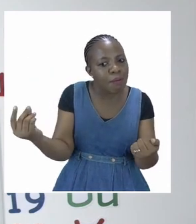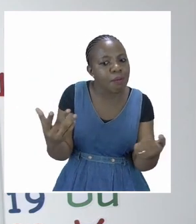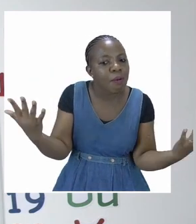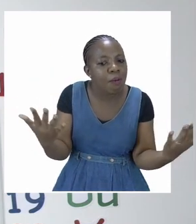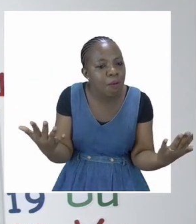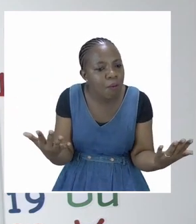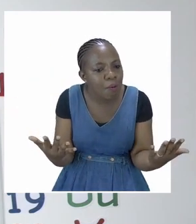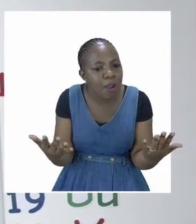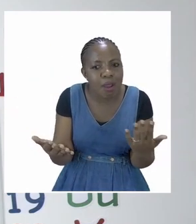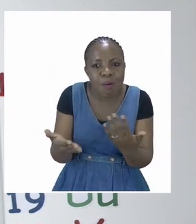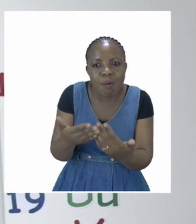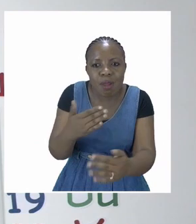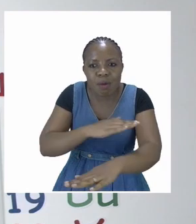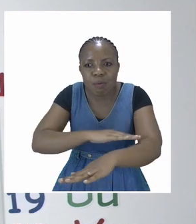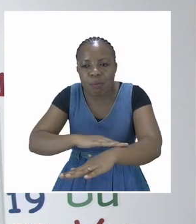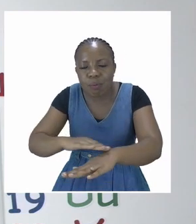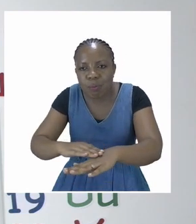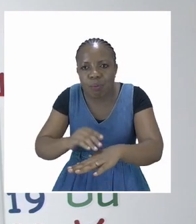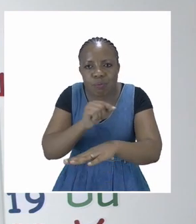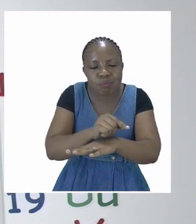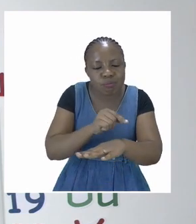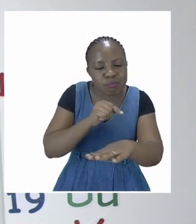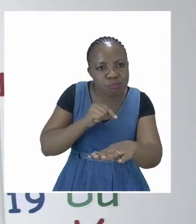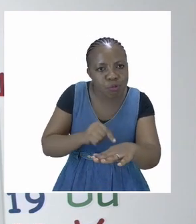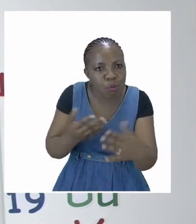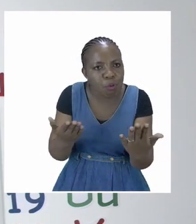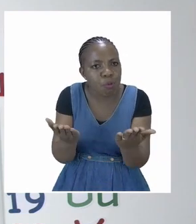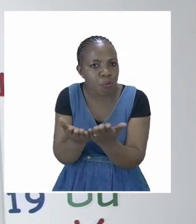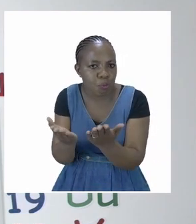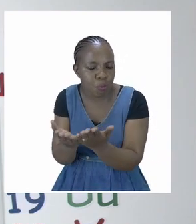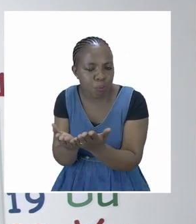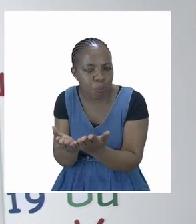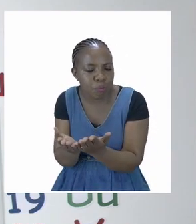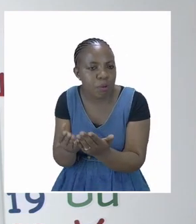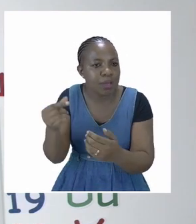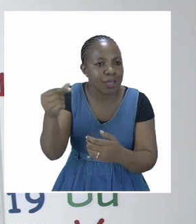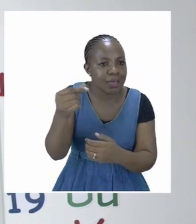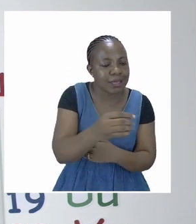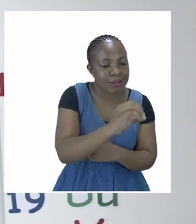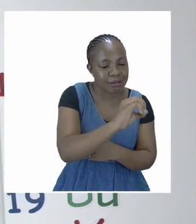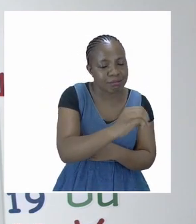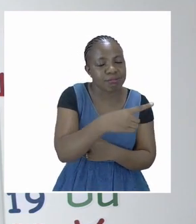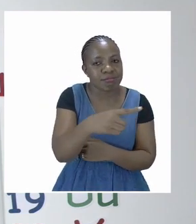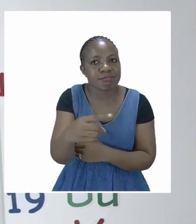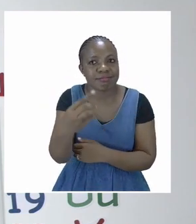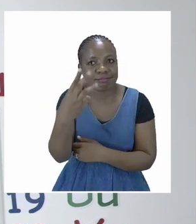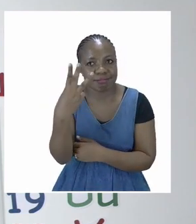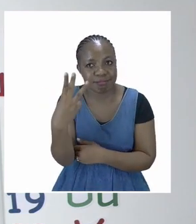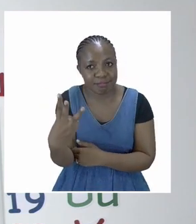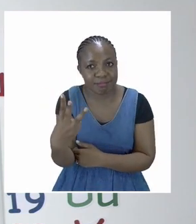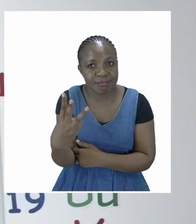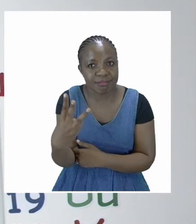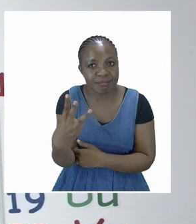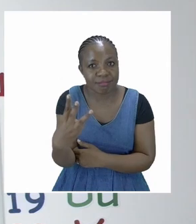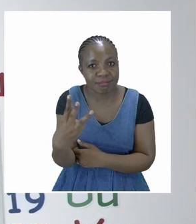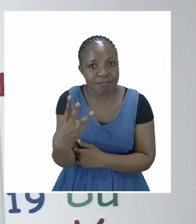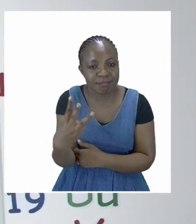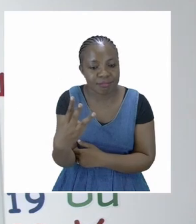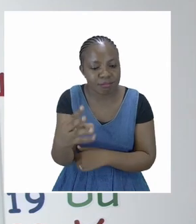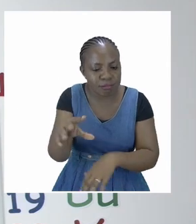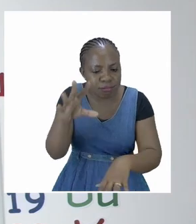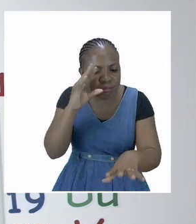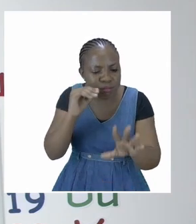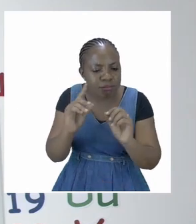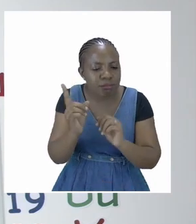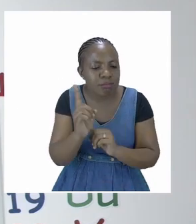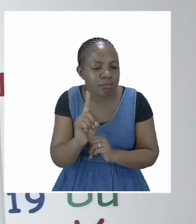to Thursday for pre-primary up until grade 3. The lessons are for listening